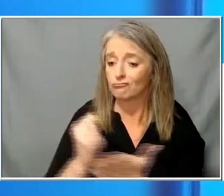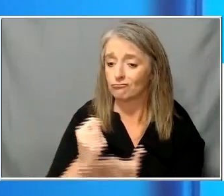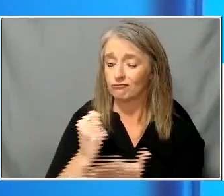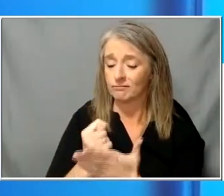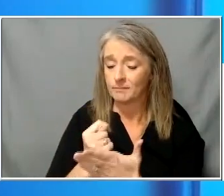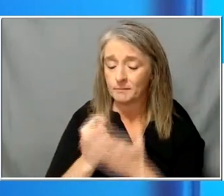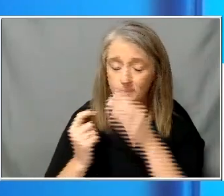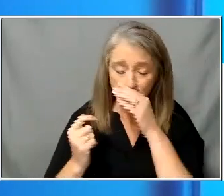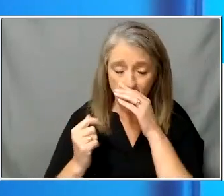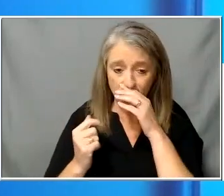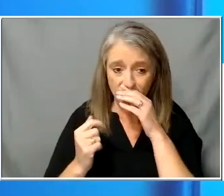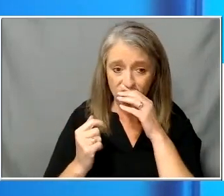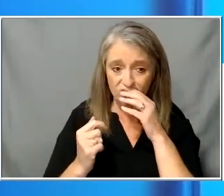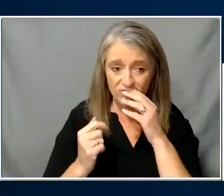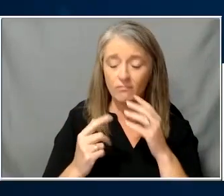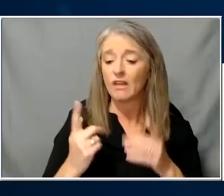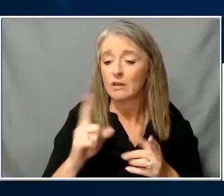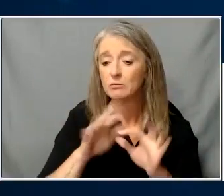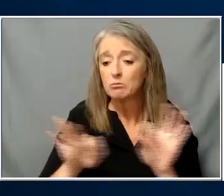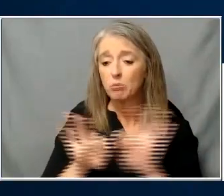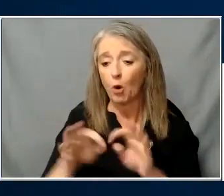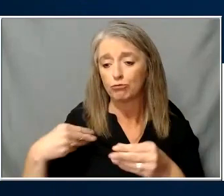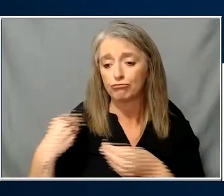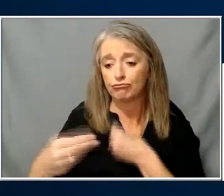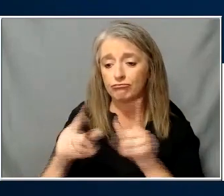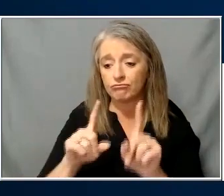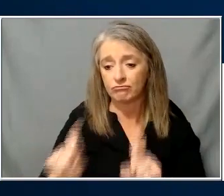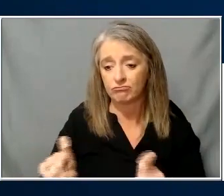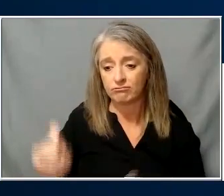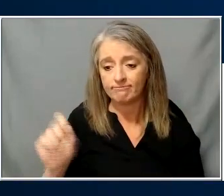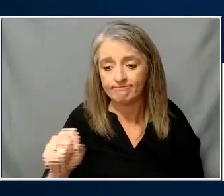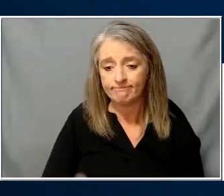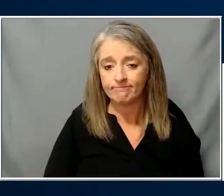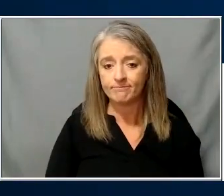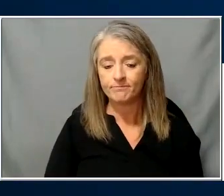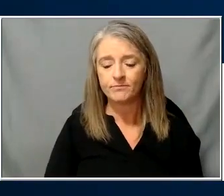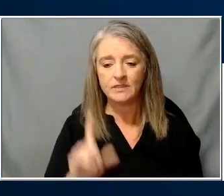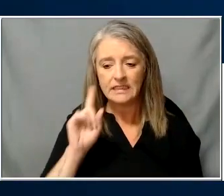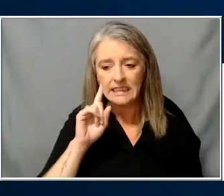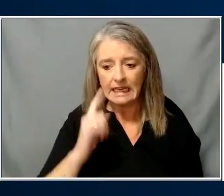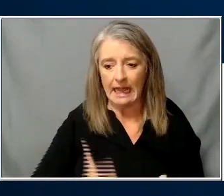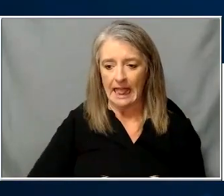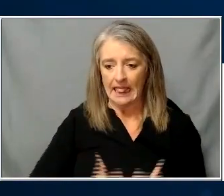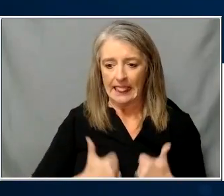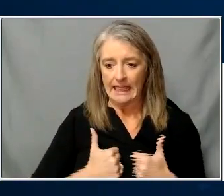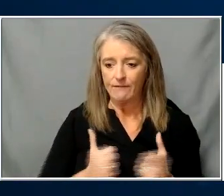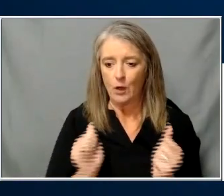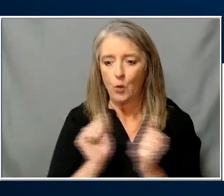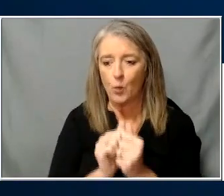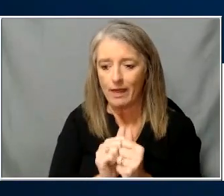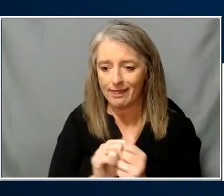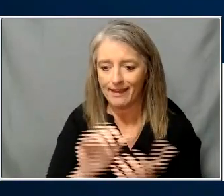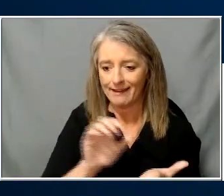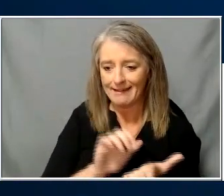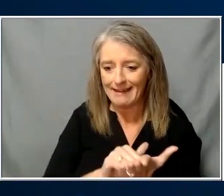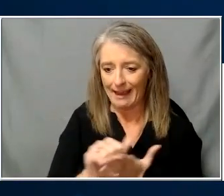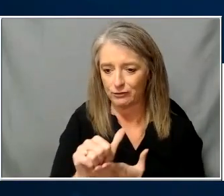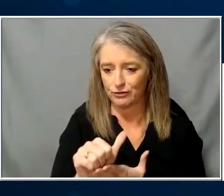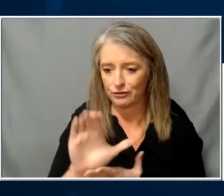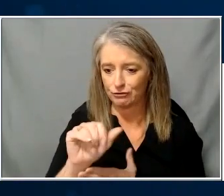undergo genetic testing. And Cynthia, when we hear that phrase living with cancer, certainly when talking